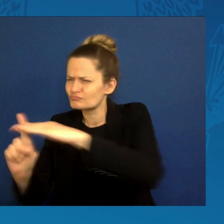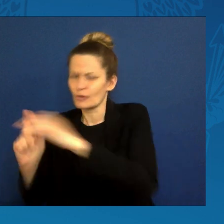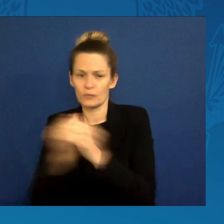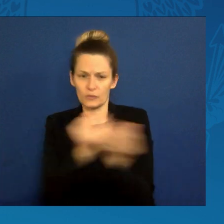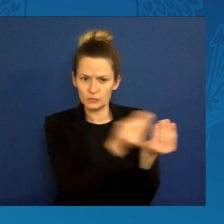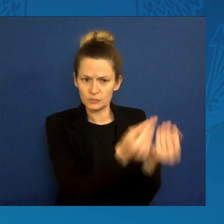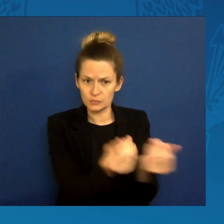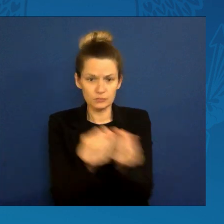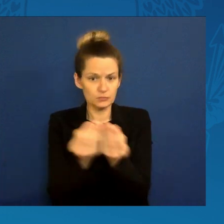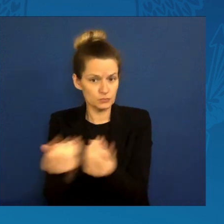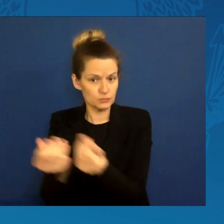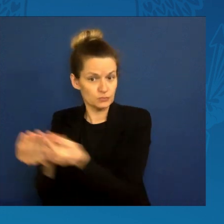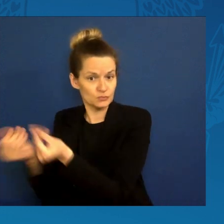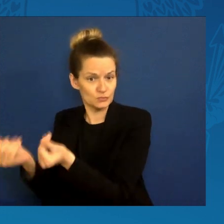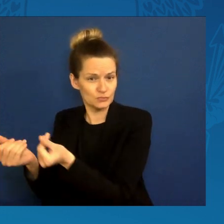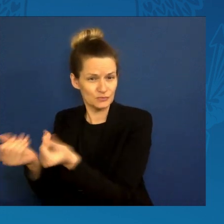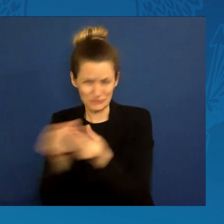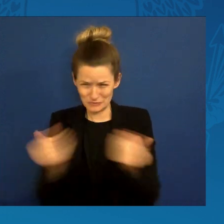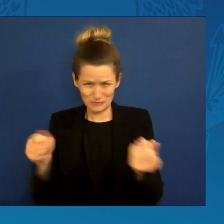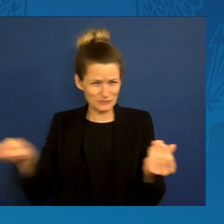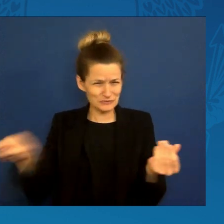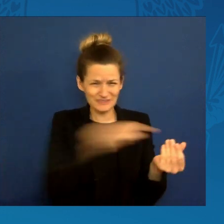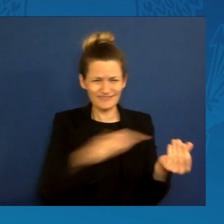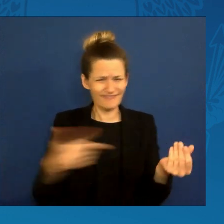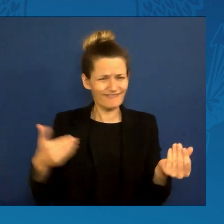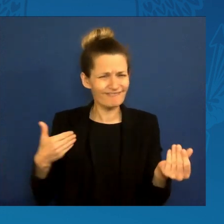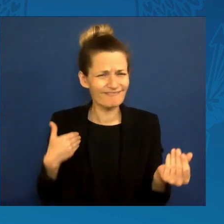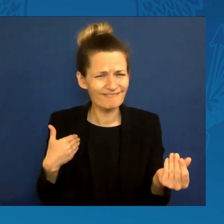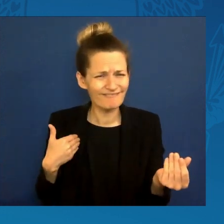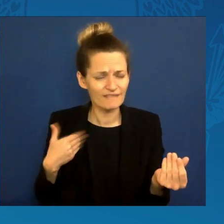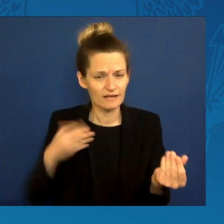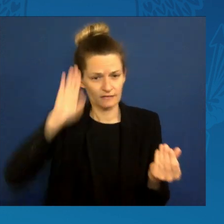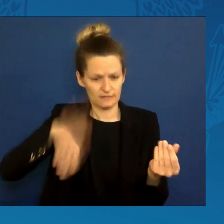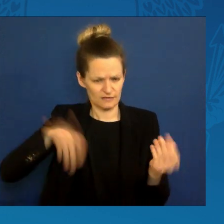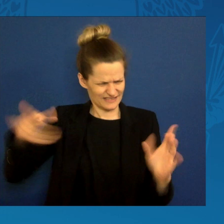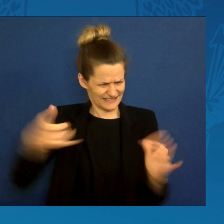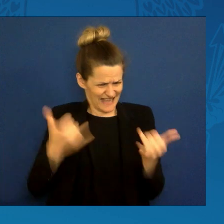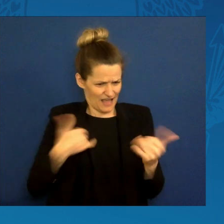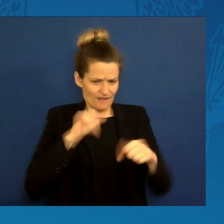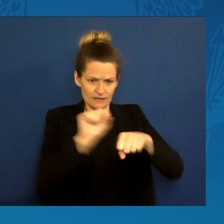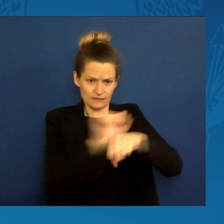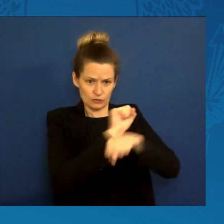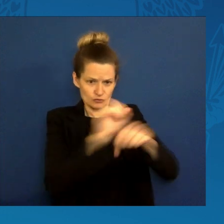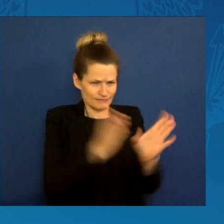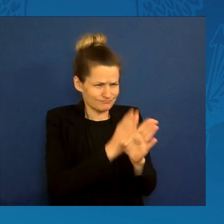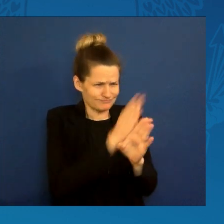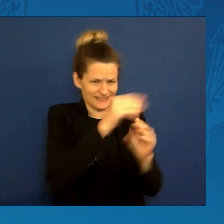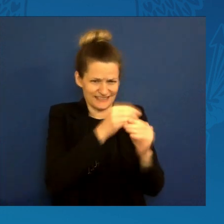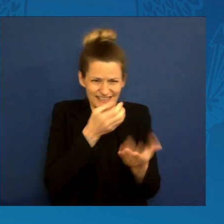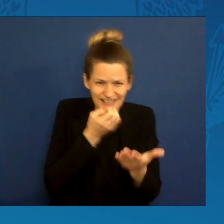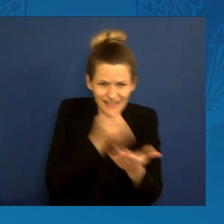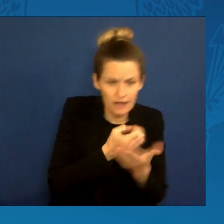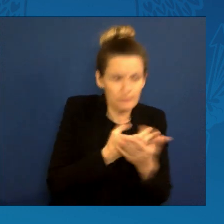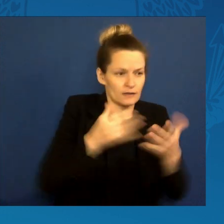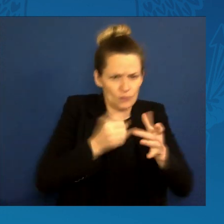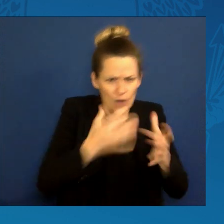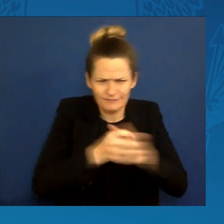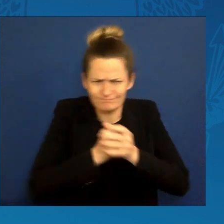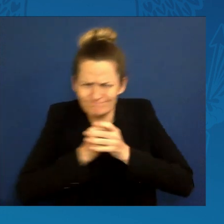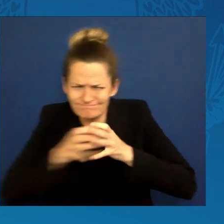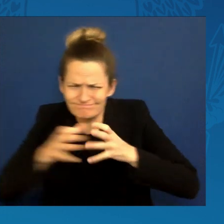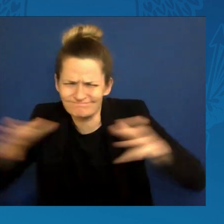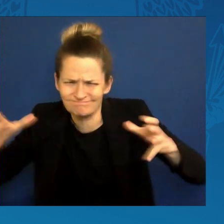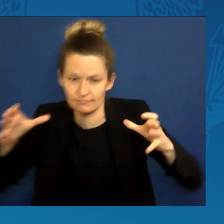new industries and economic growth for our countries. This is why together we must raise our